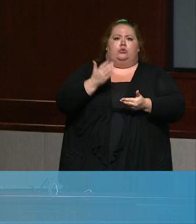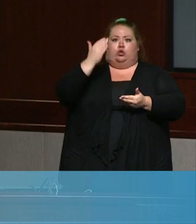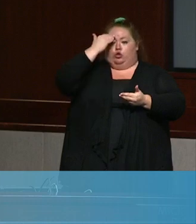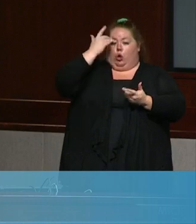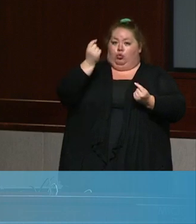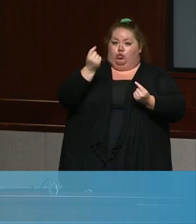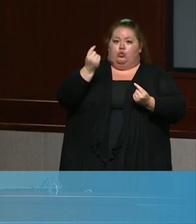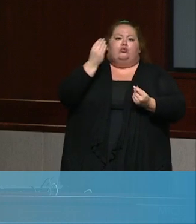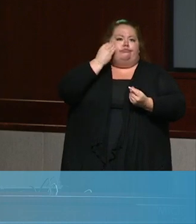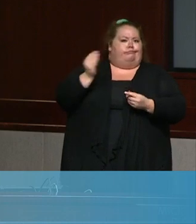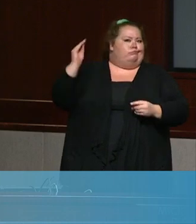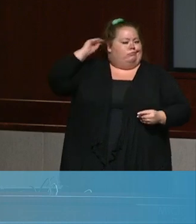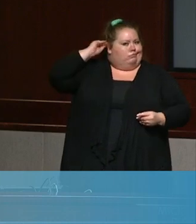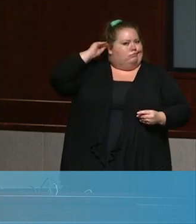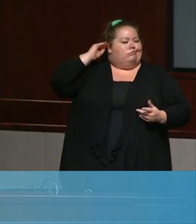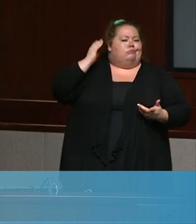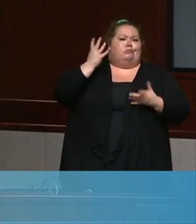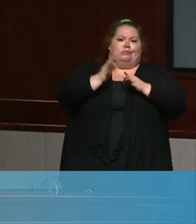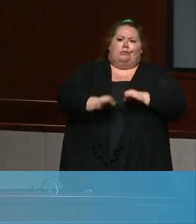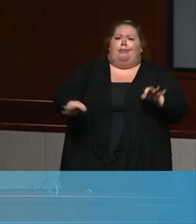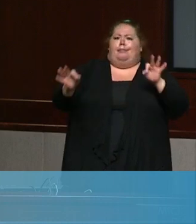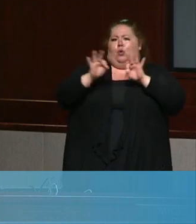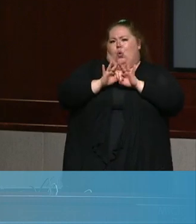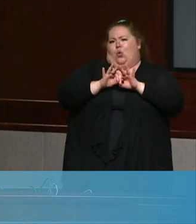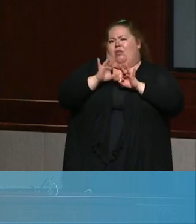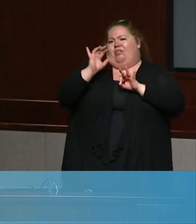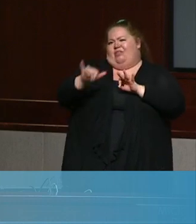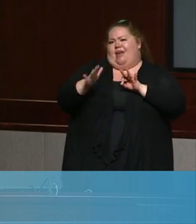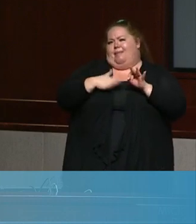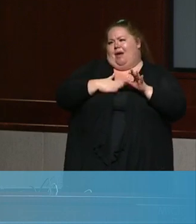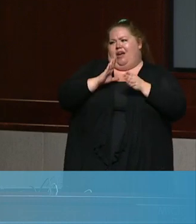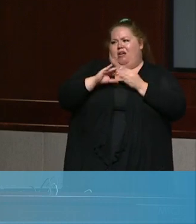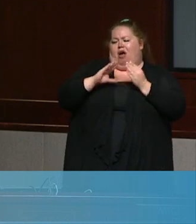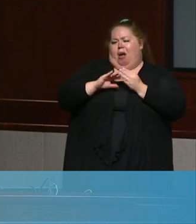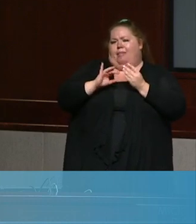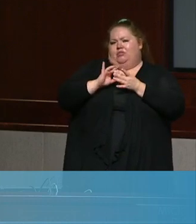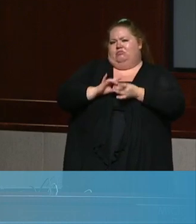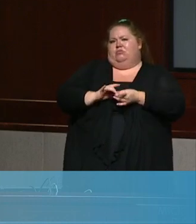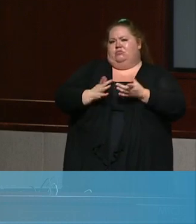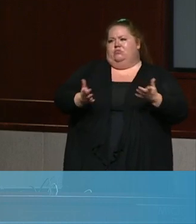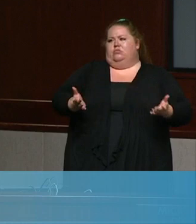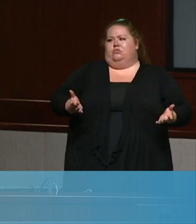the importance. So, JR, I think that's what my comment was in relation to.